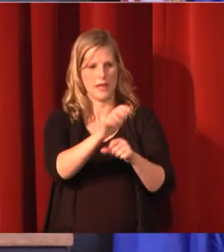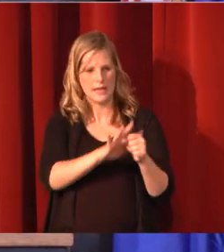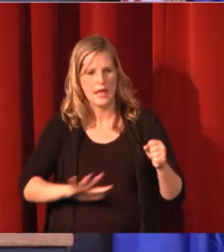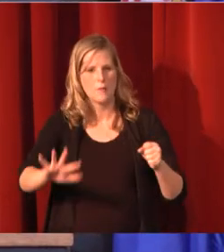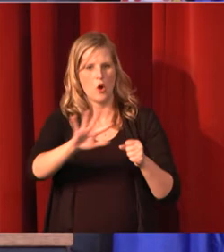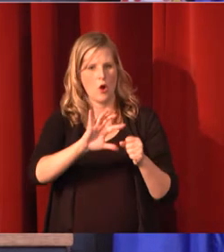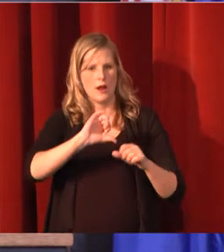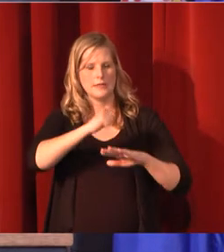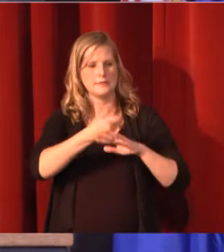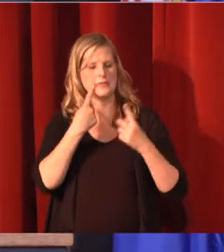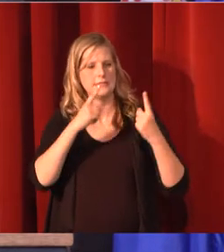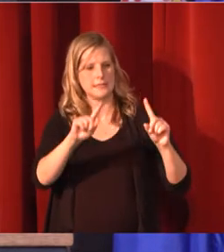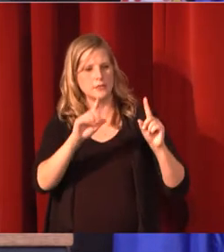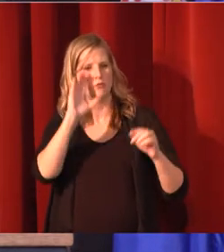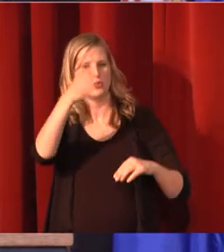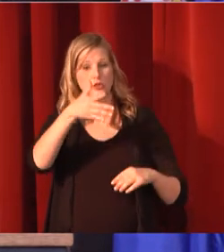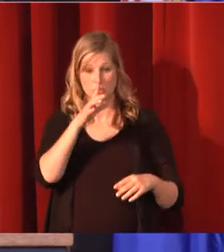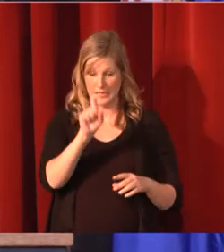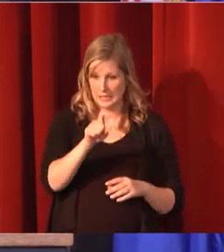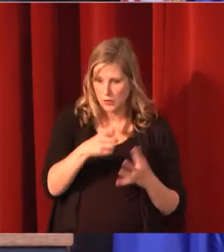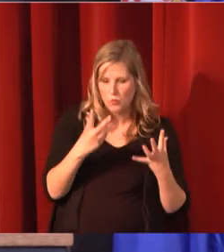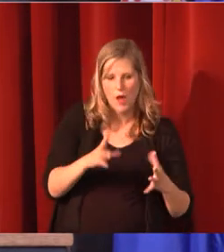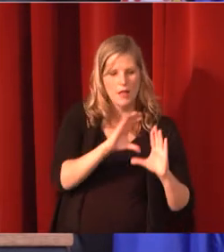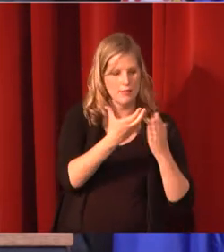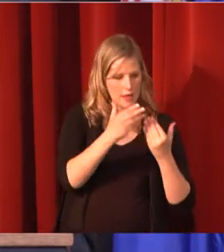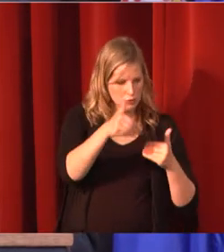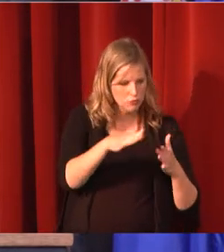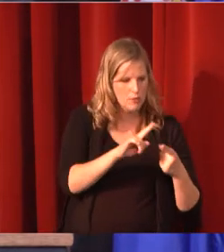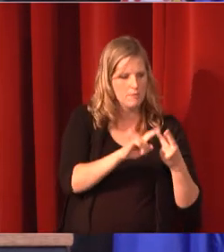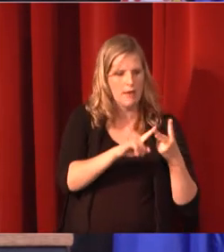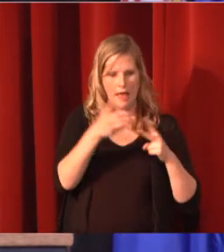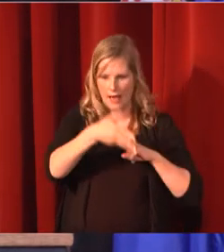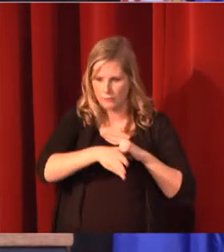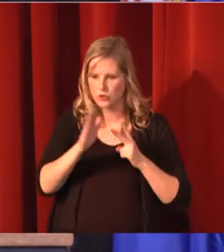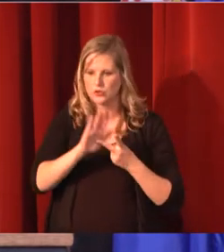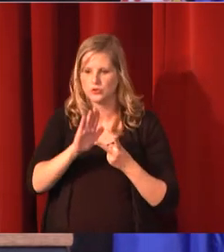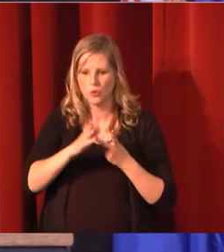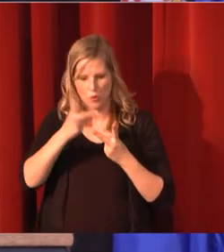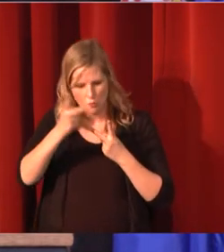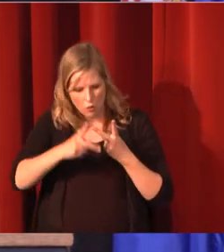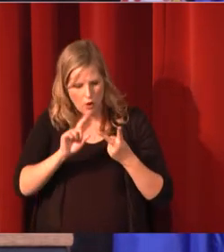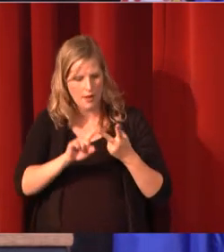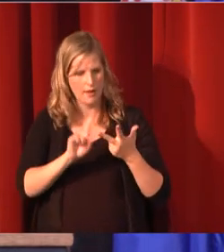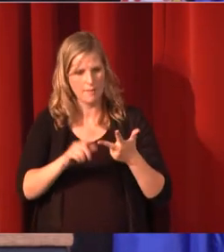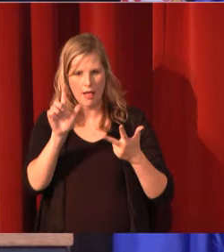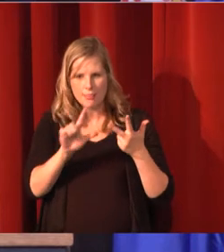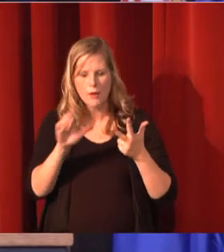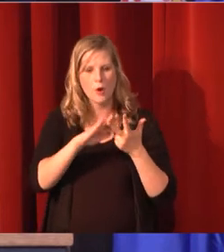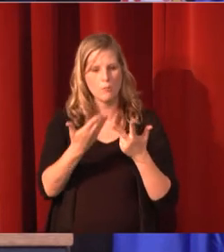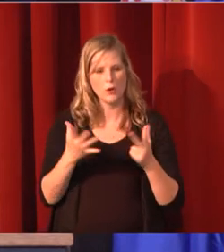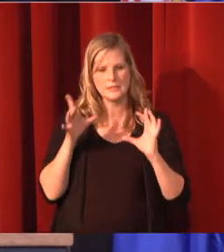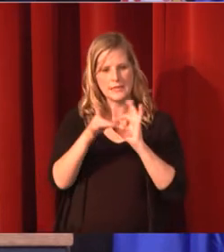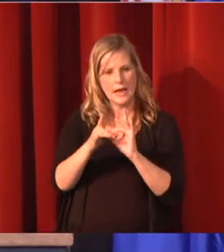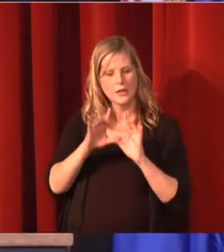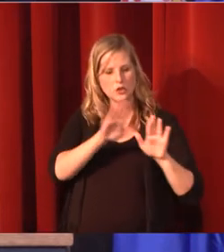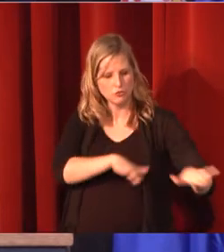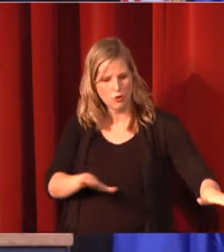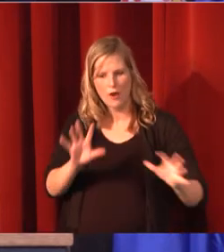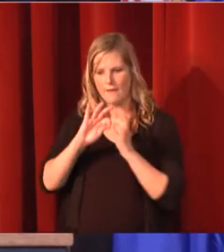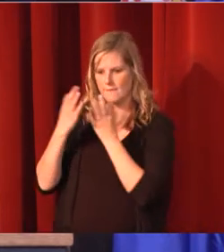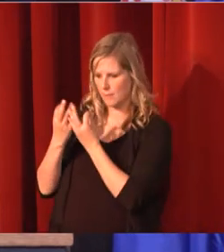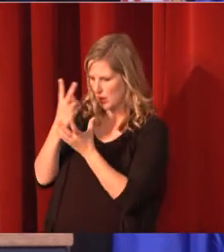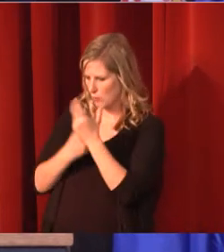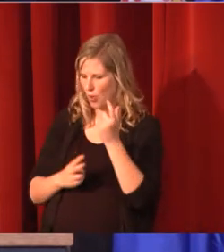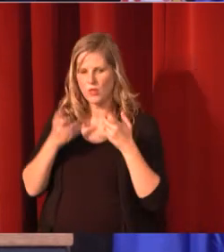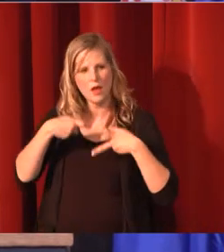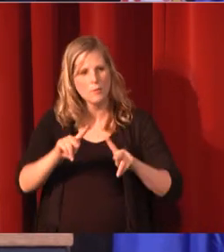we'll need more classrooms more after-school programs more library books to connect our children and families to opportunity and